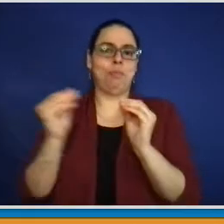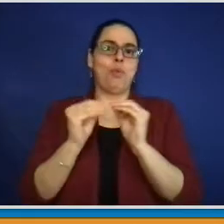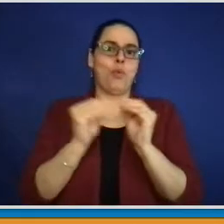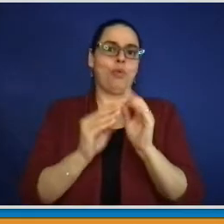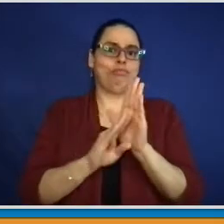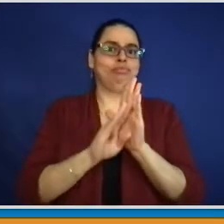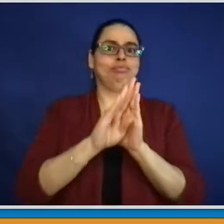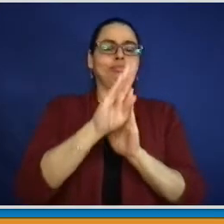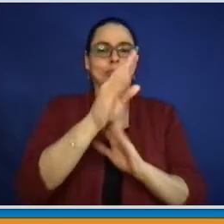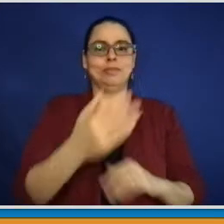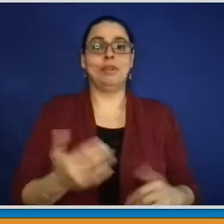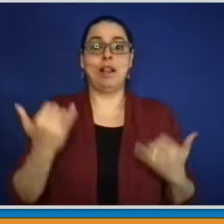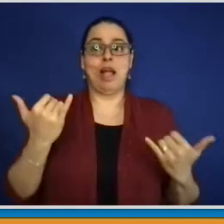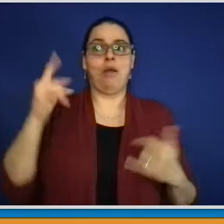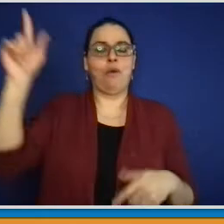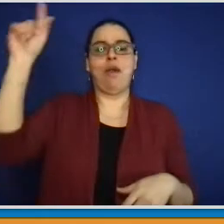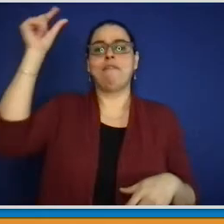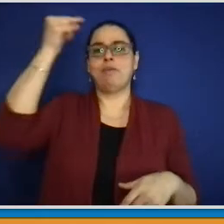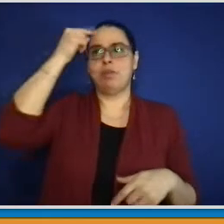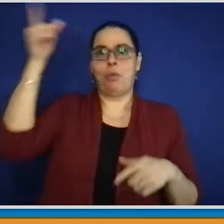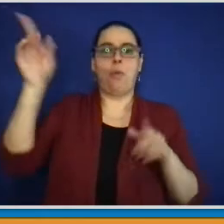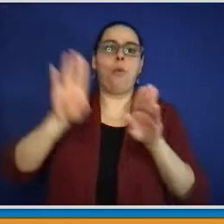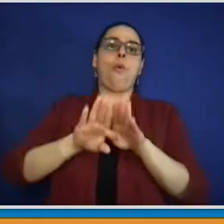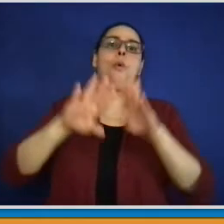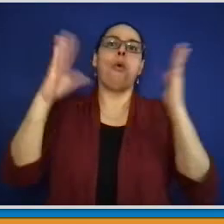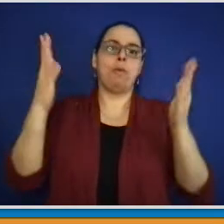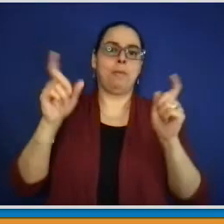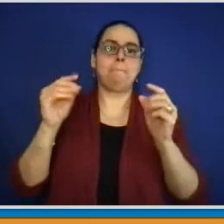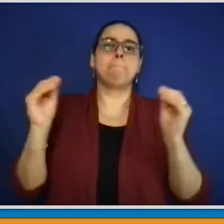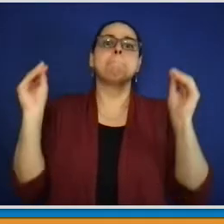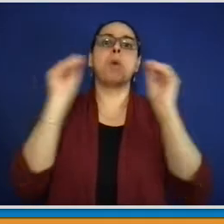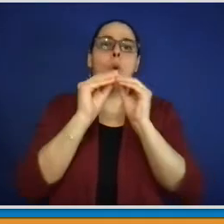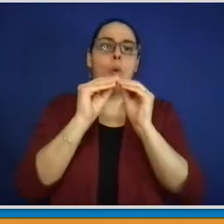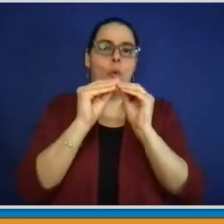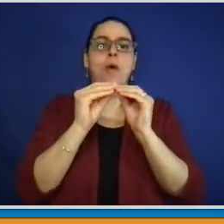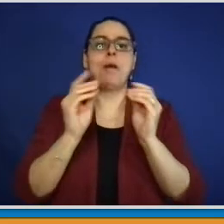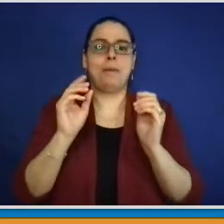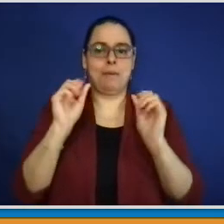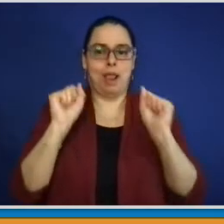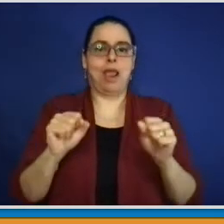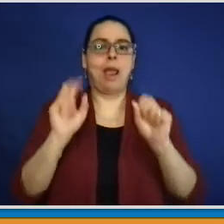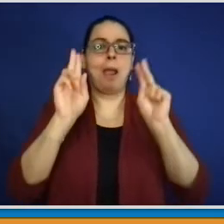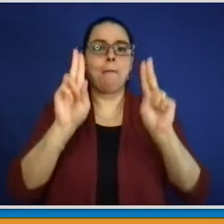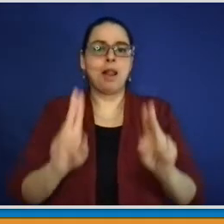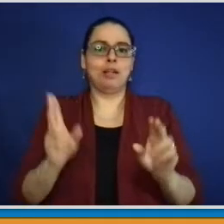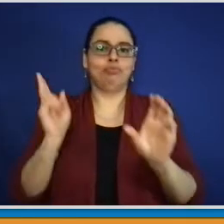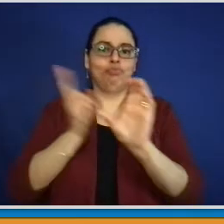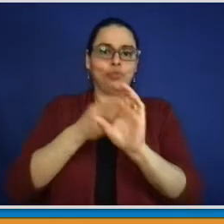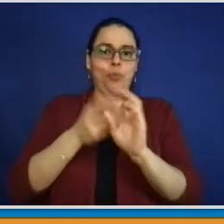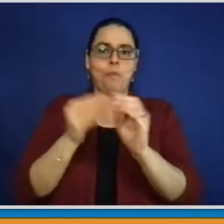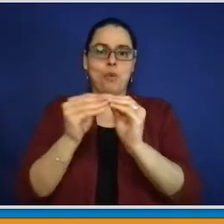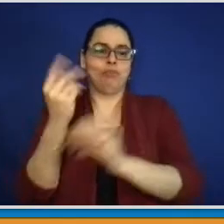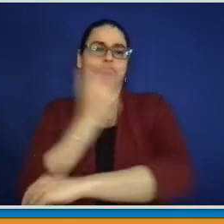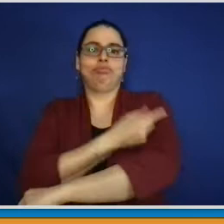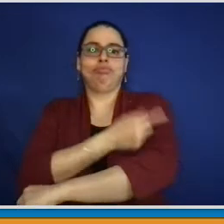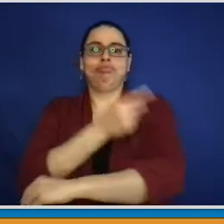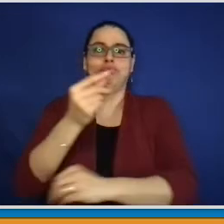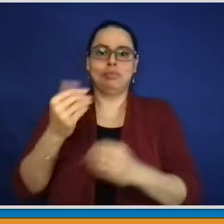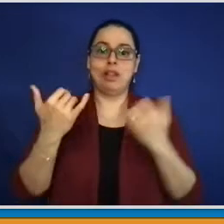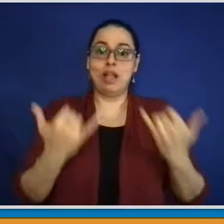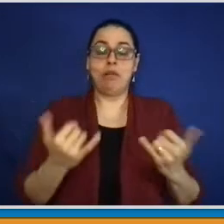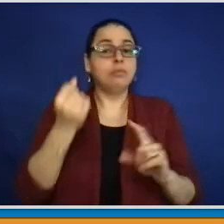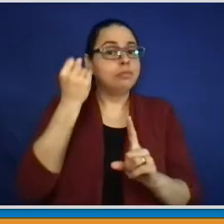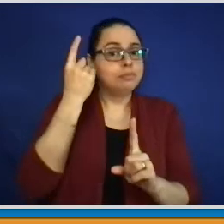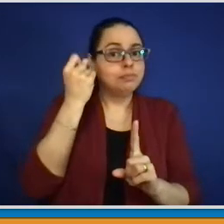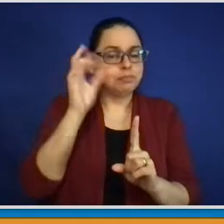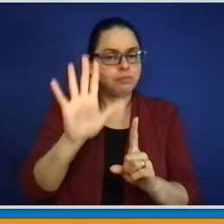opens it up to a larger cohort of Westchester residents. We should see those numbers start to rise. But first, I'd like to introduce the mayor of the village of Ardsley, Nancy